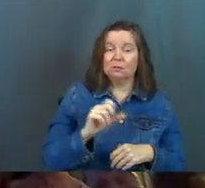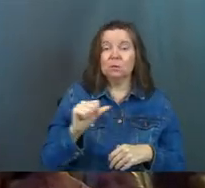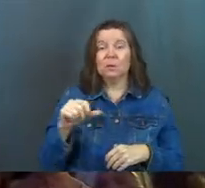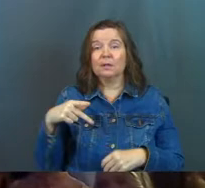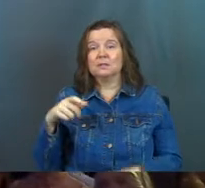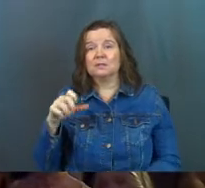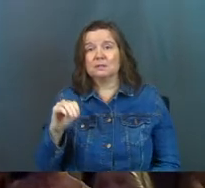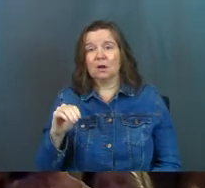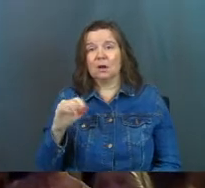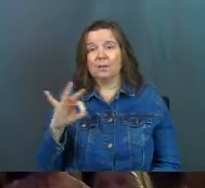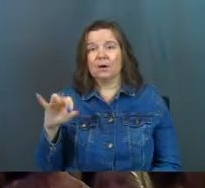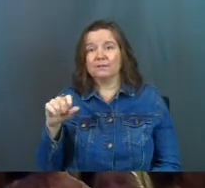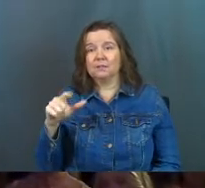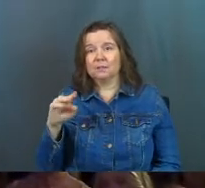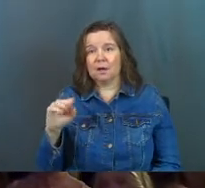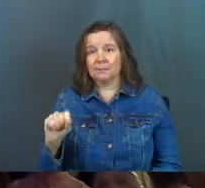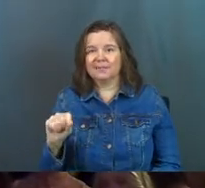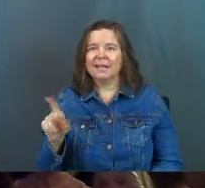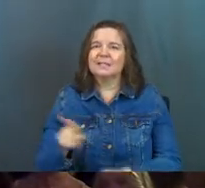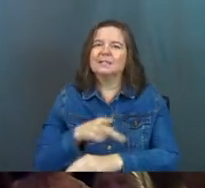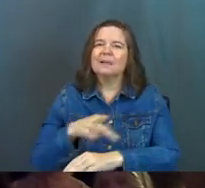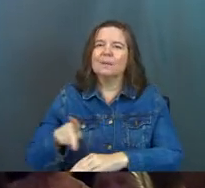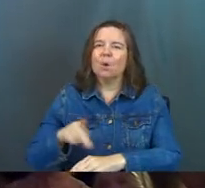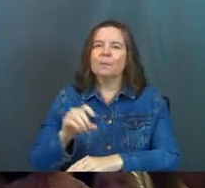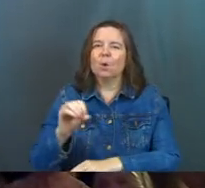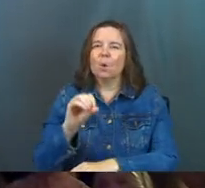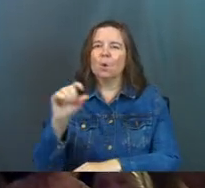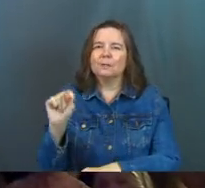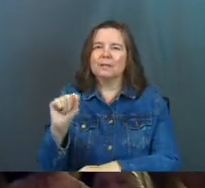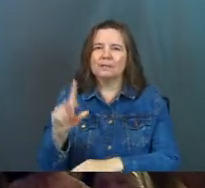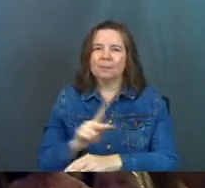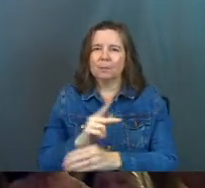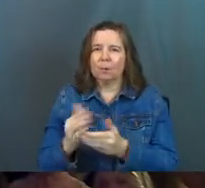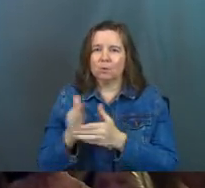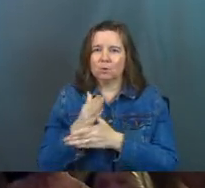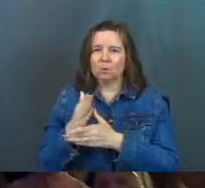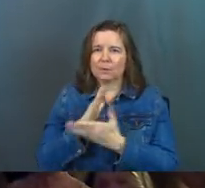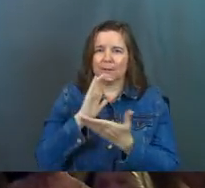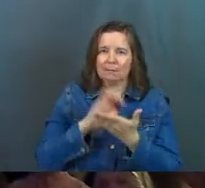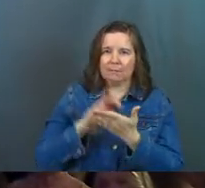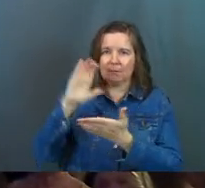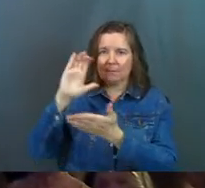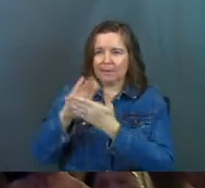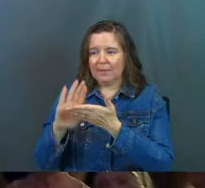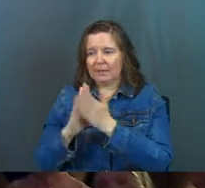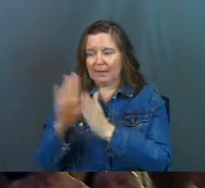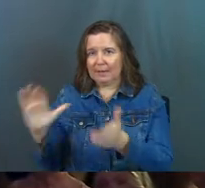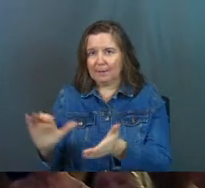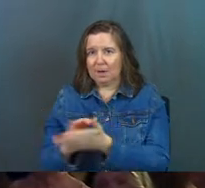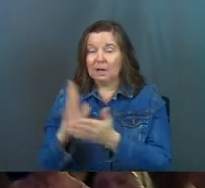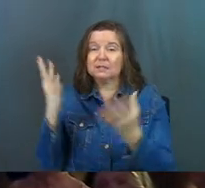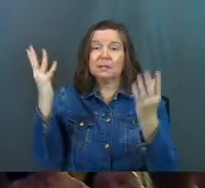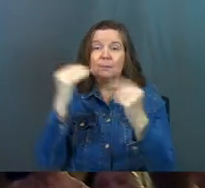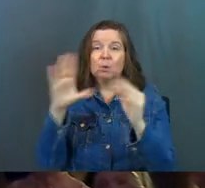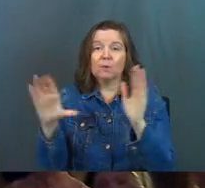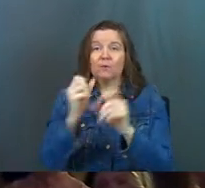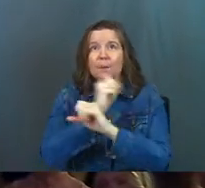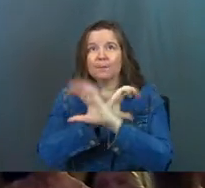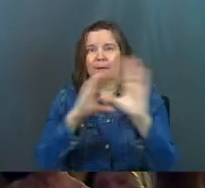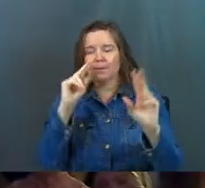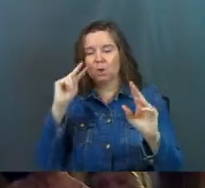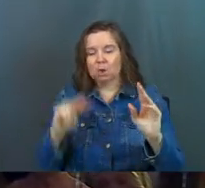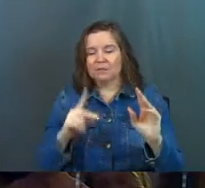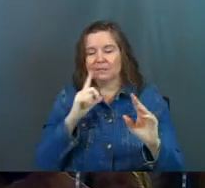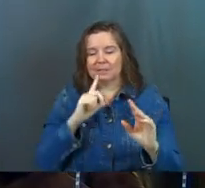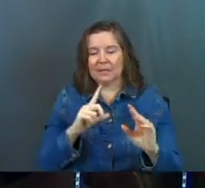And this is a poem. Song of Songs is an Old Testament poem between a husband and wife as they're getting married. And it's a beautiful picture, but look at